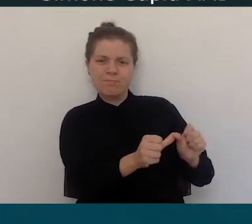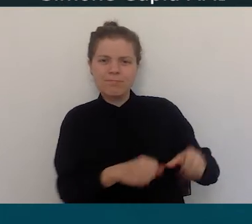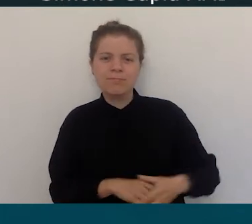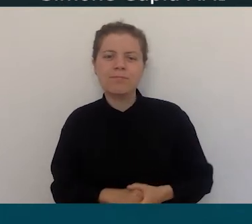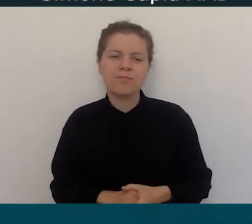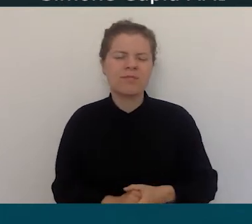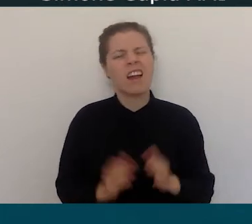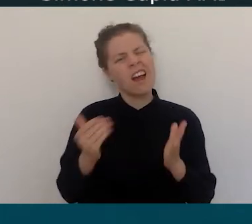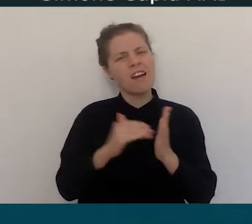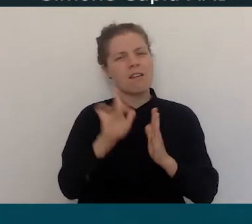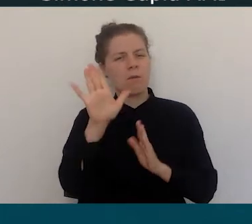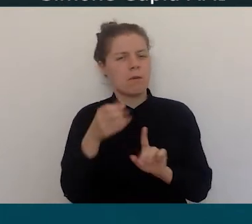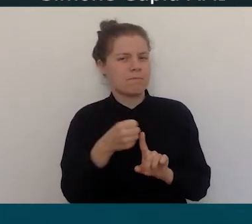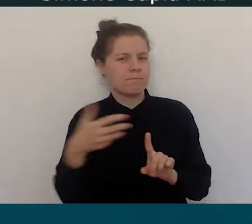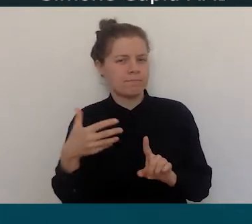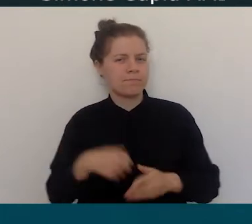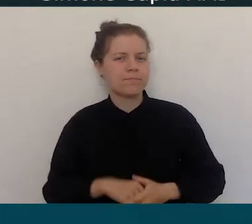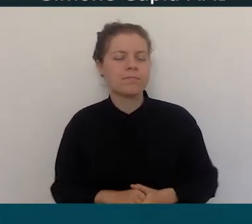We'll talk a little more about that as we go on too.